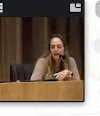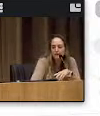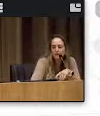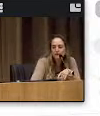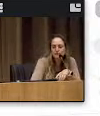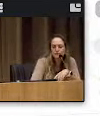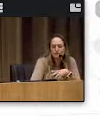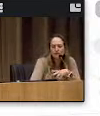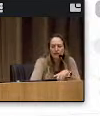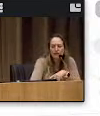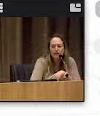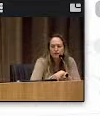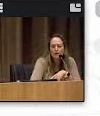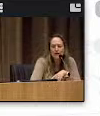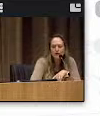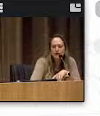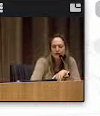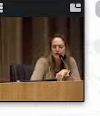patients.